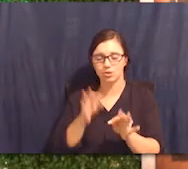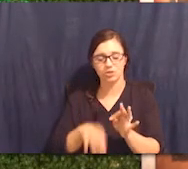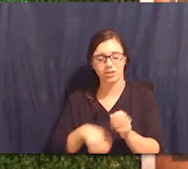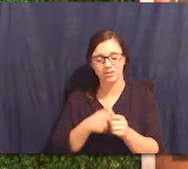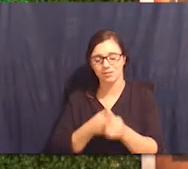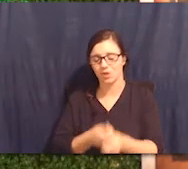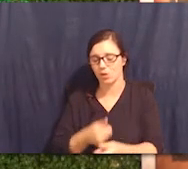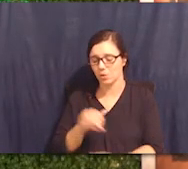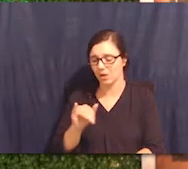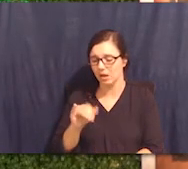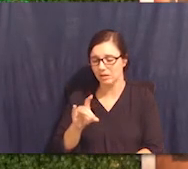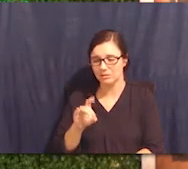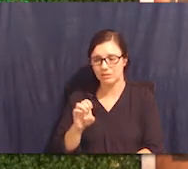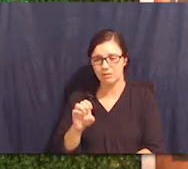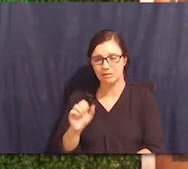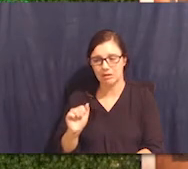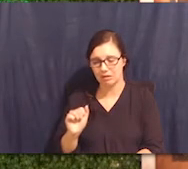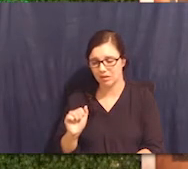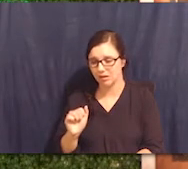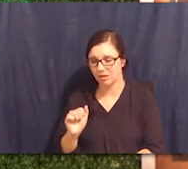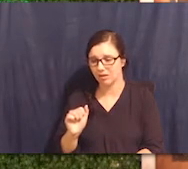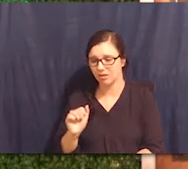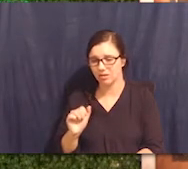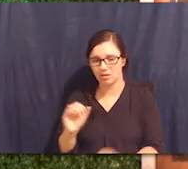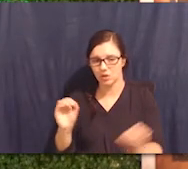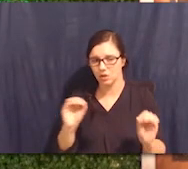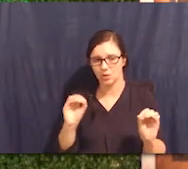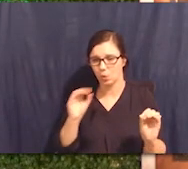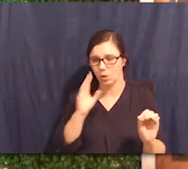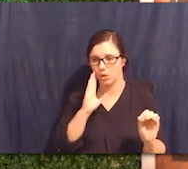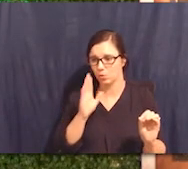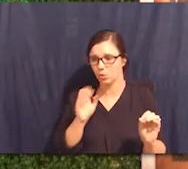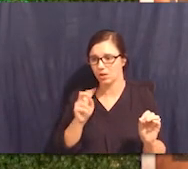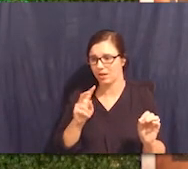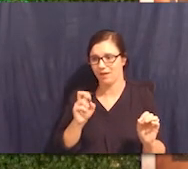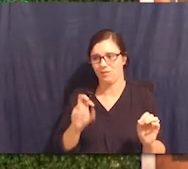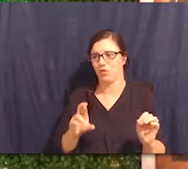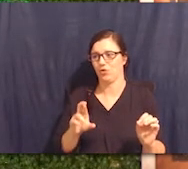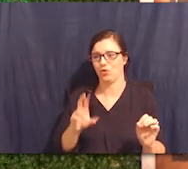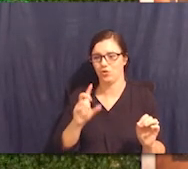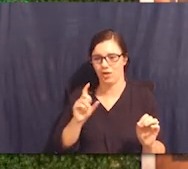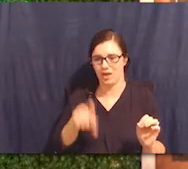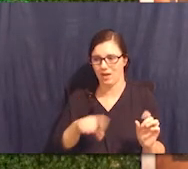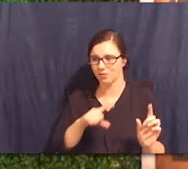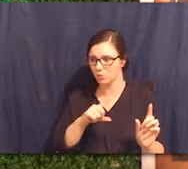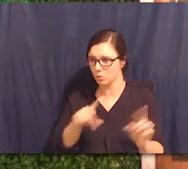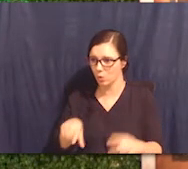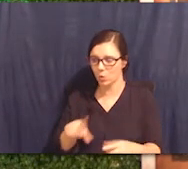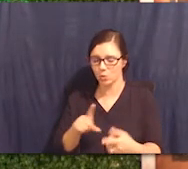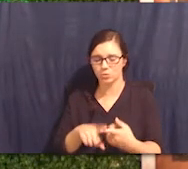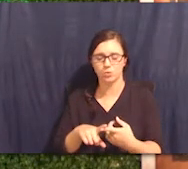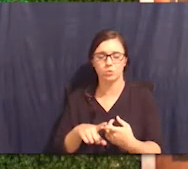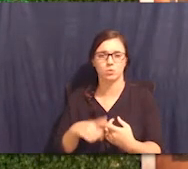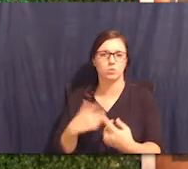the IDEA, nobody would ever have to go to